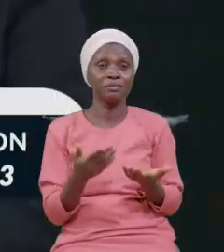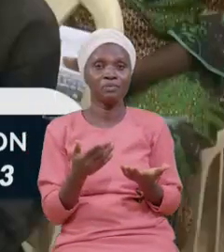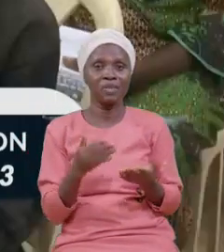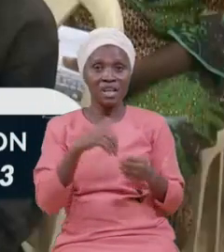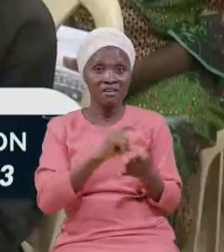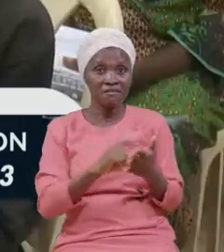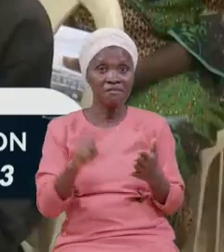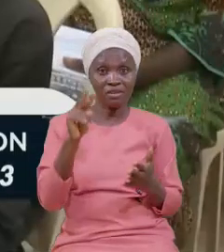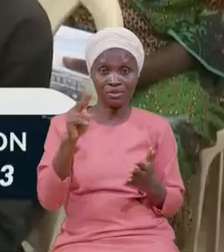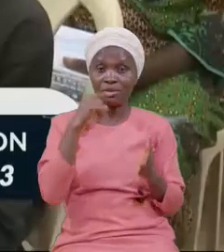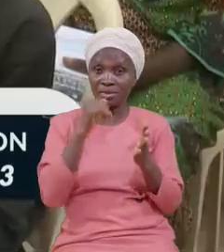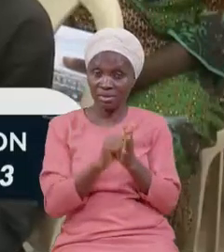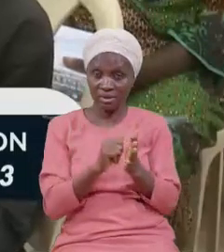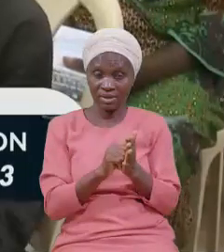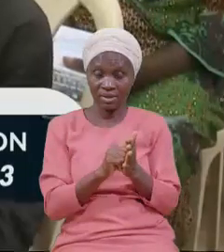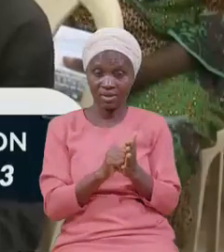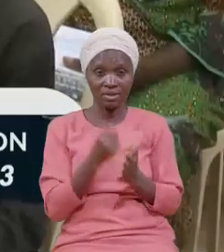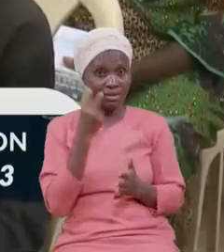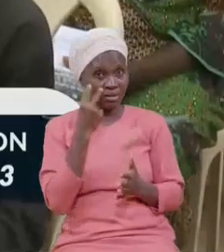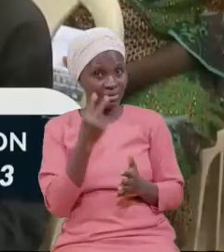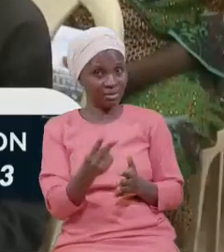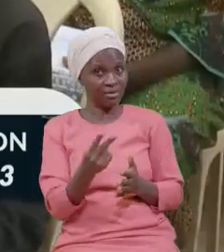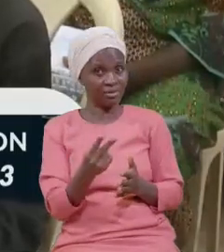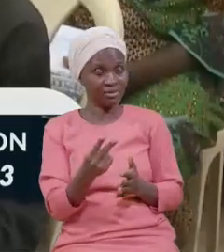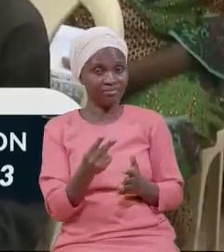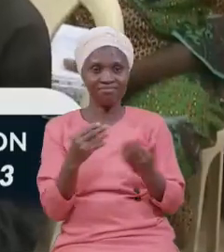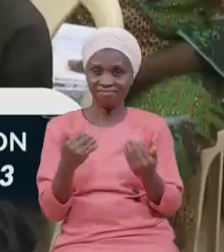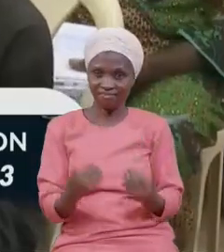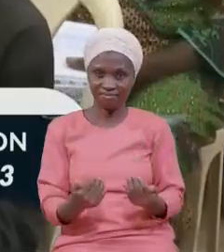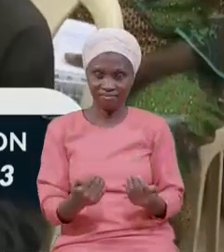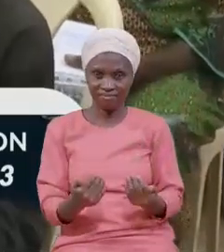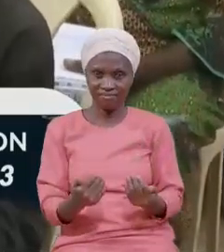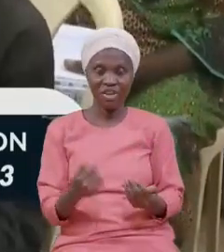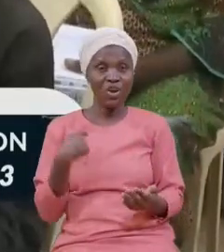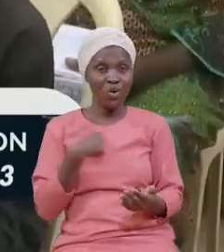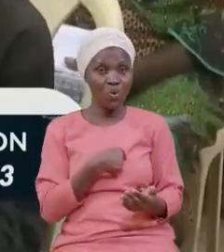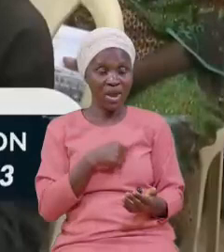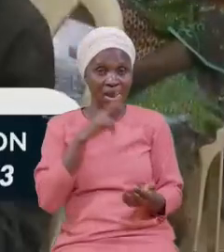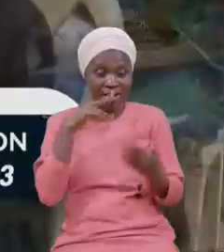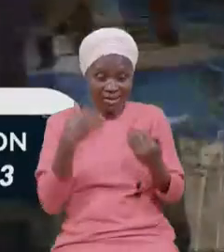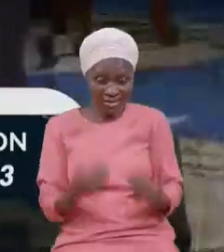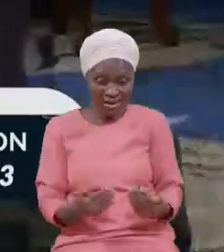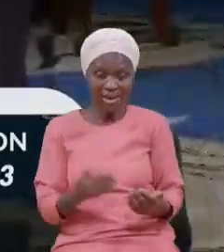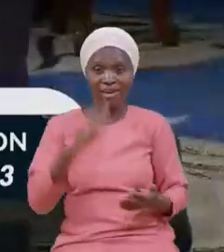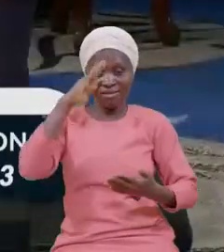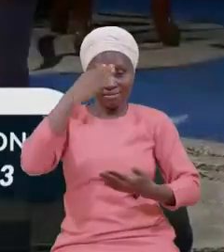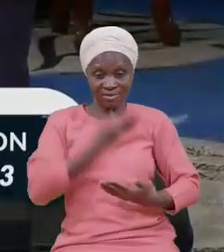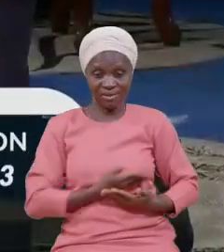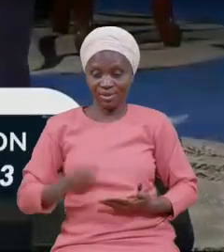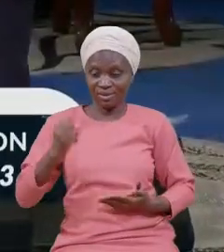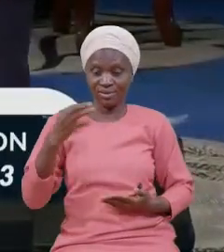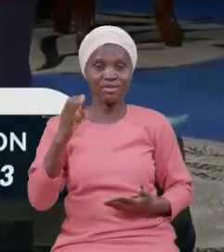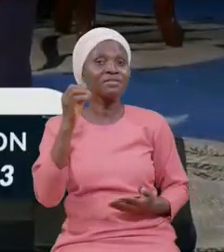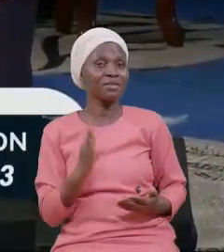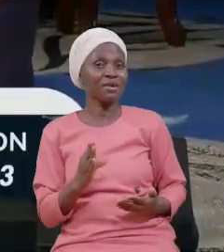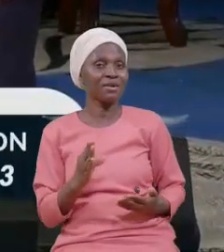it says, behold, now are we the sons of God. Now am I a child